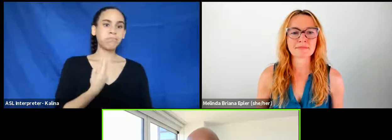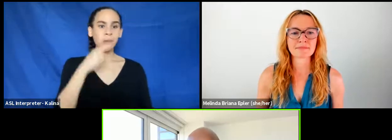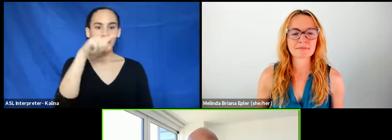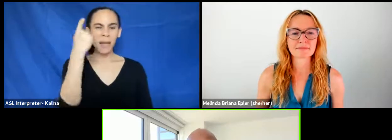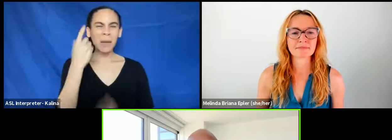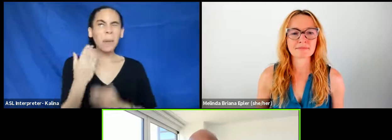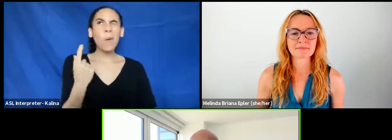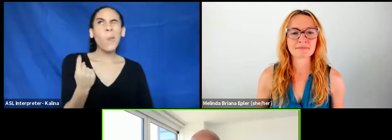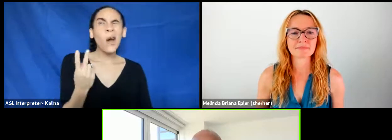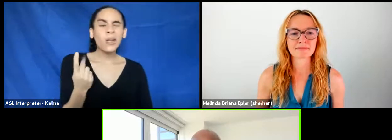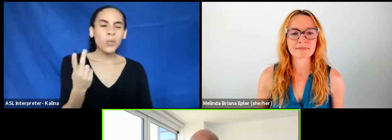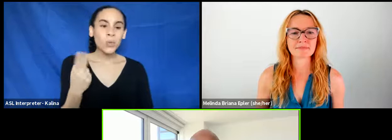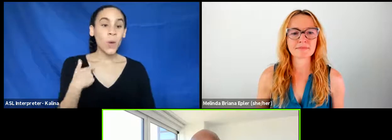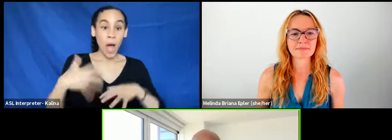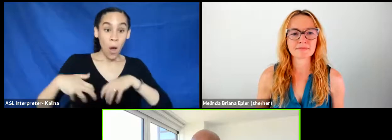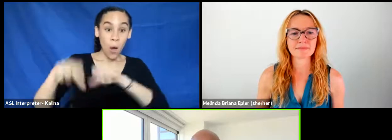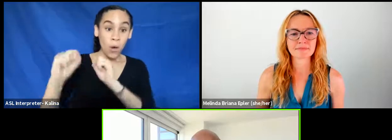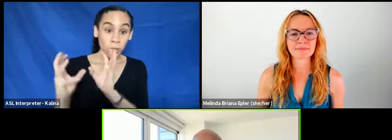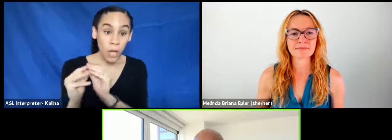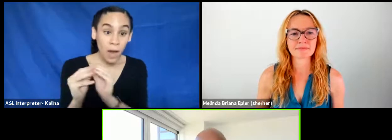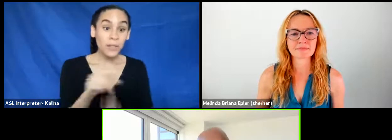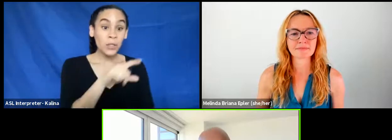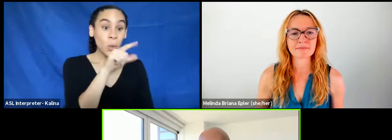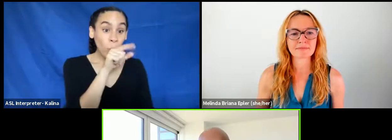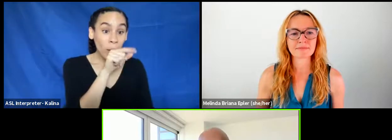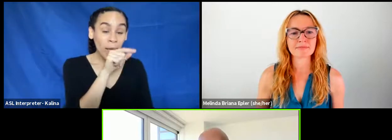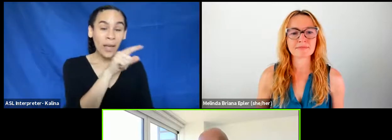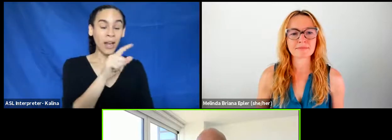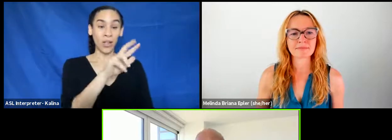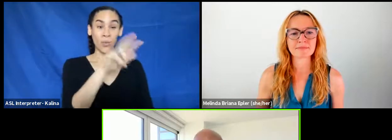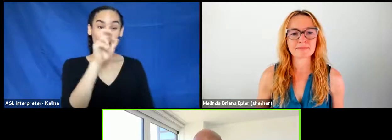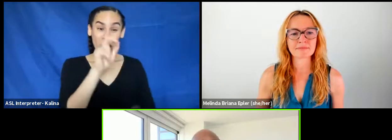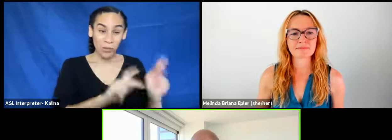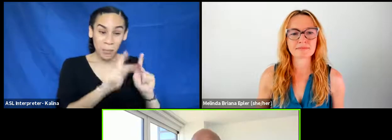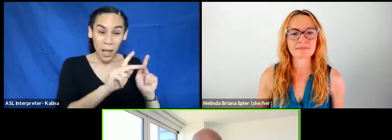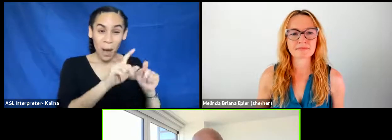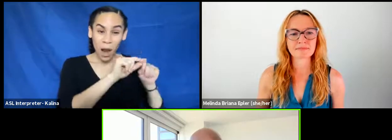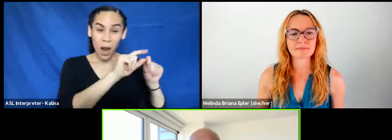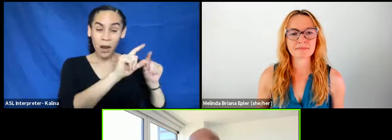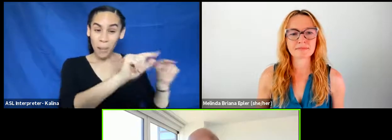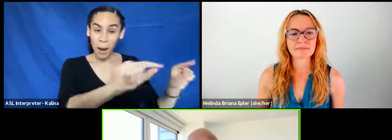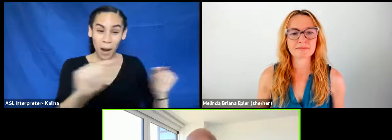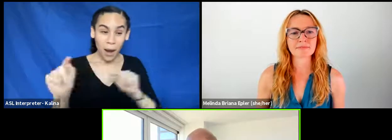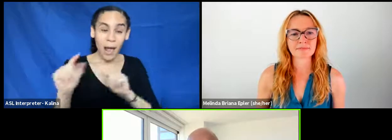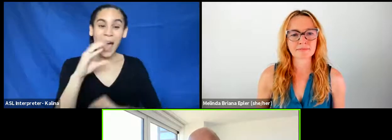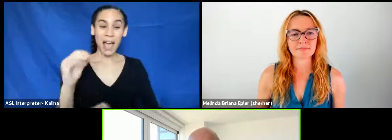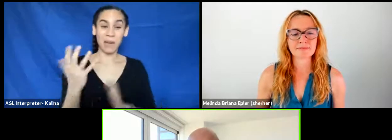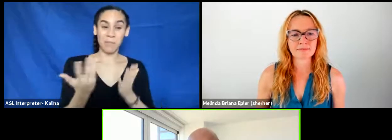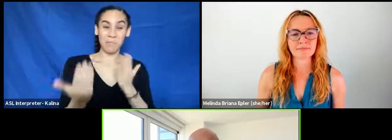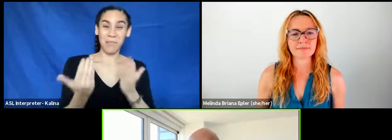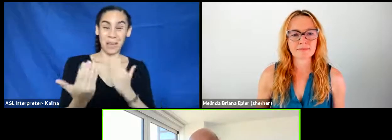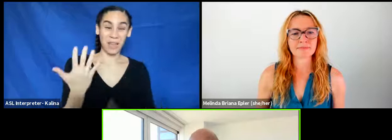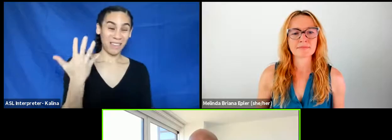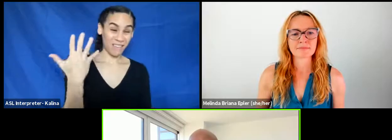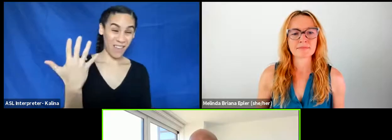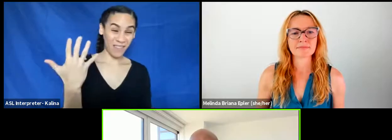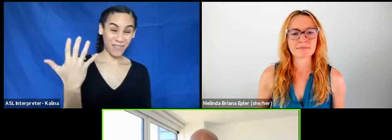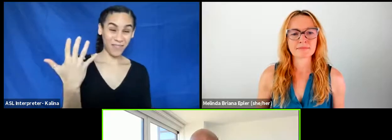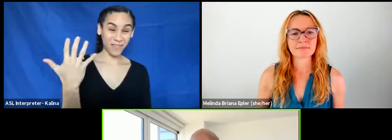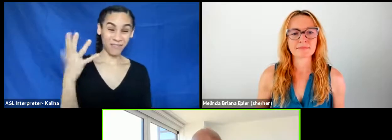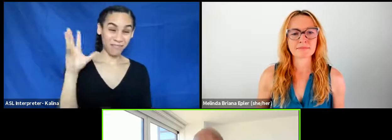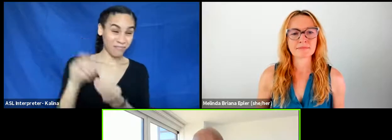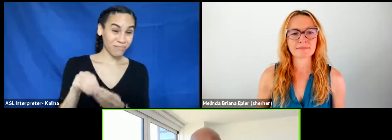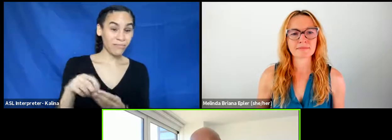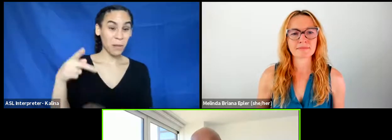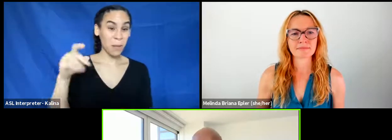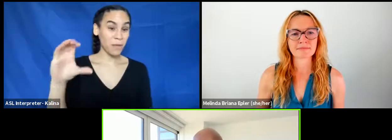or two. I will host conferences, tweet ups, having 200 or 300 people out, and maybe 5 people be Black, be people of color, right? So